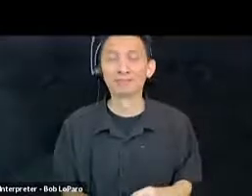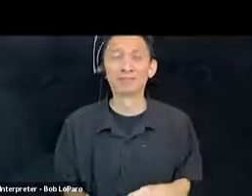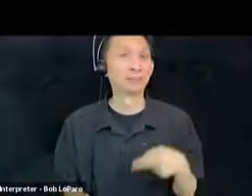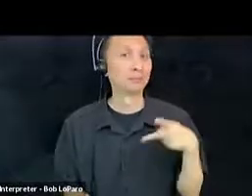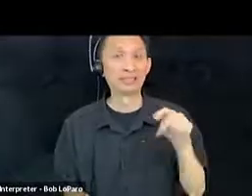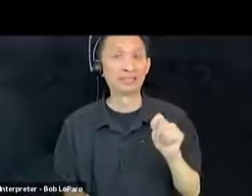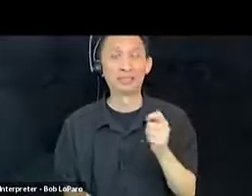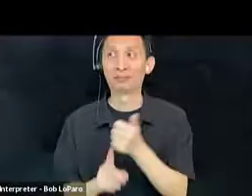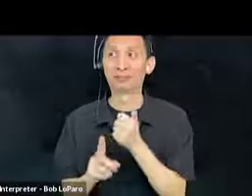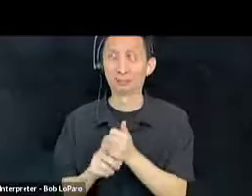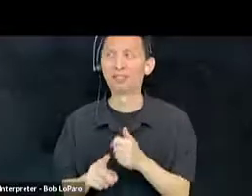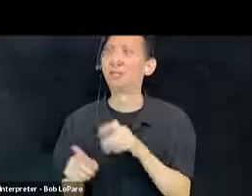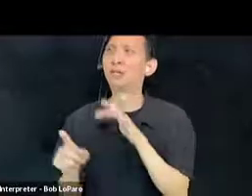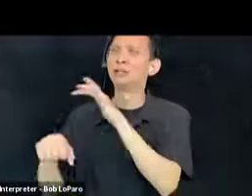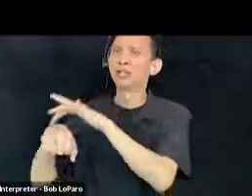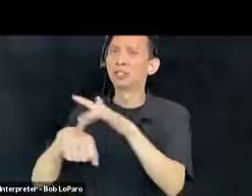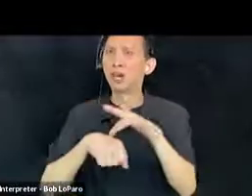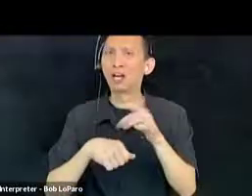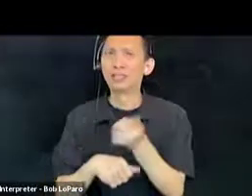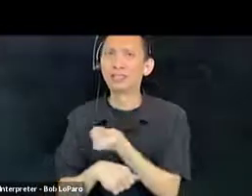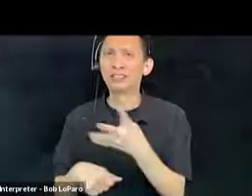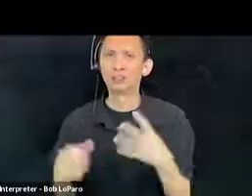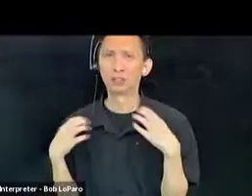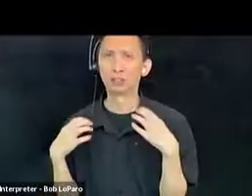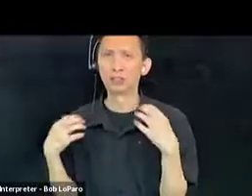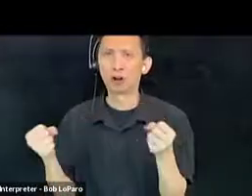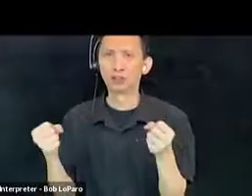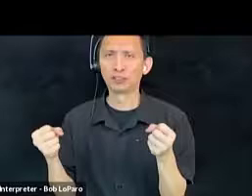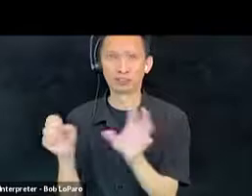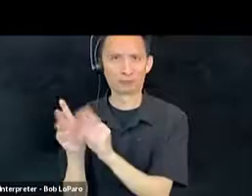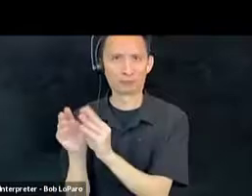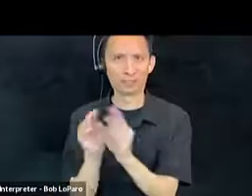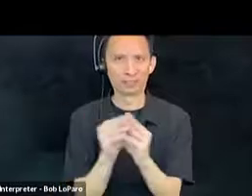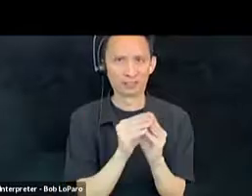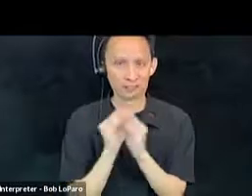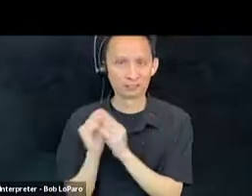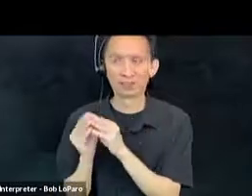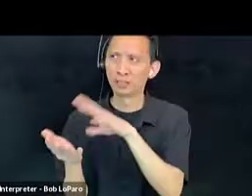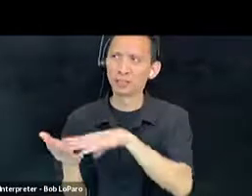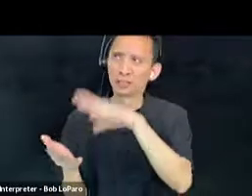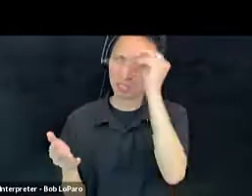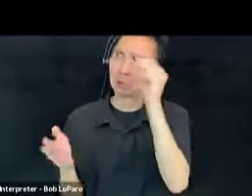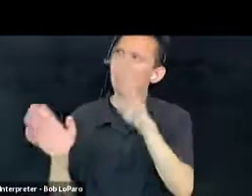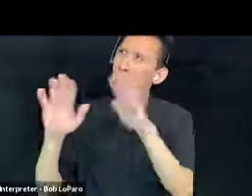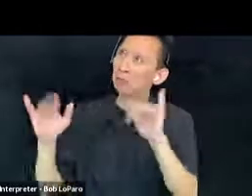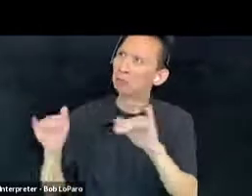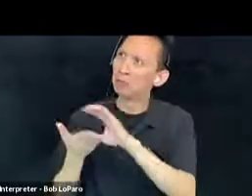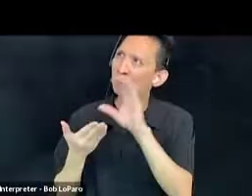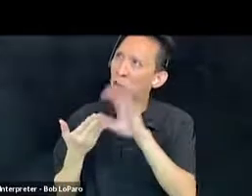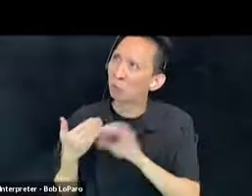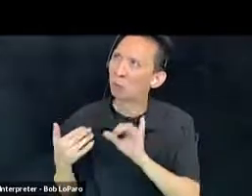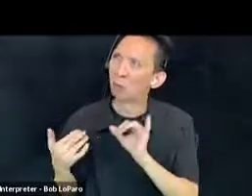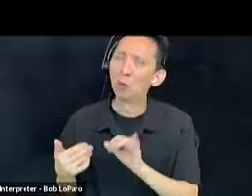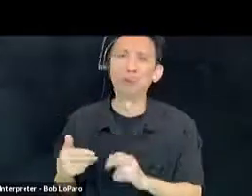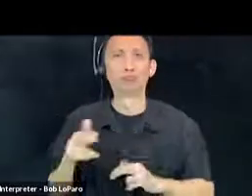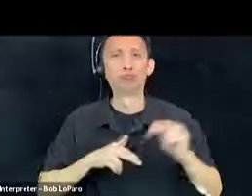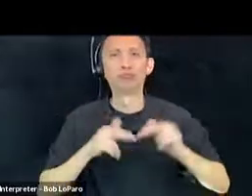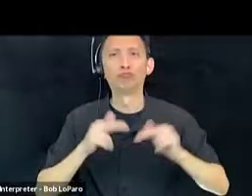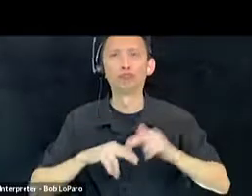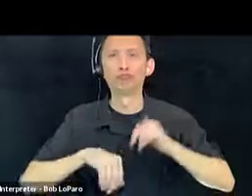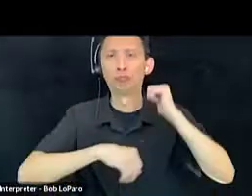to several charge conferences and so learned a little bit more about these calendar systems or structured systems and started creating